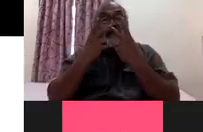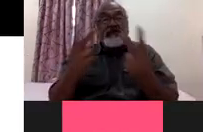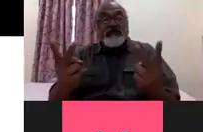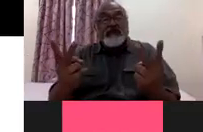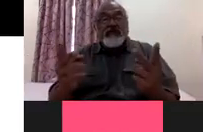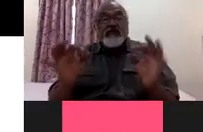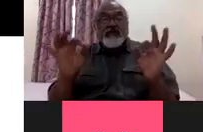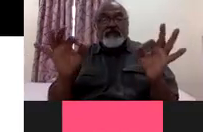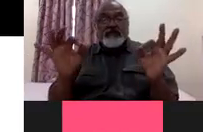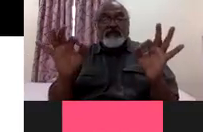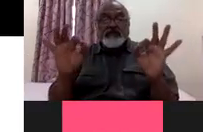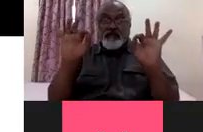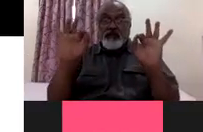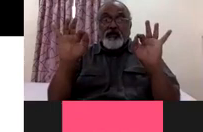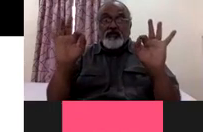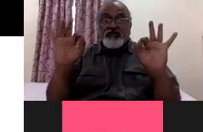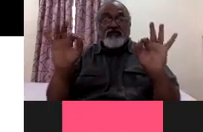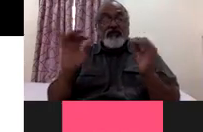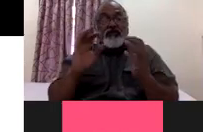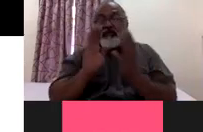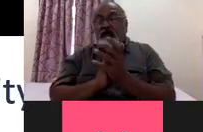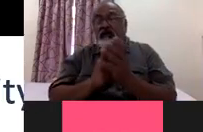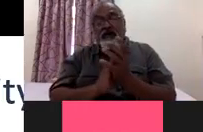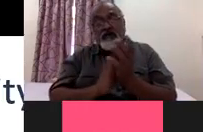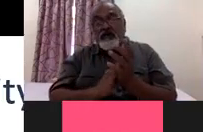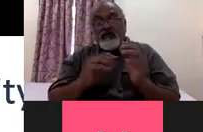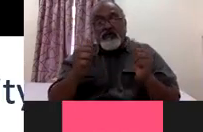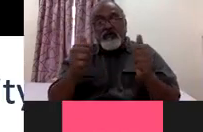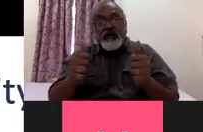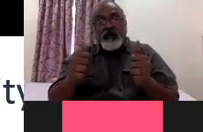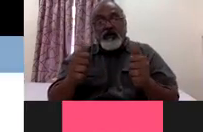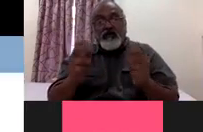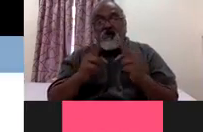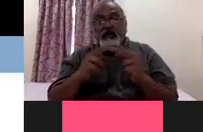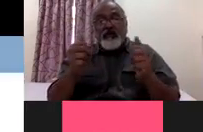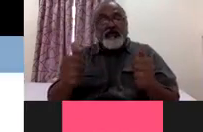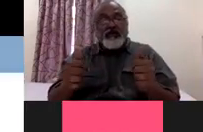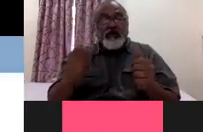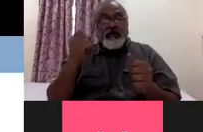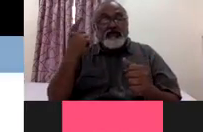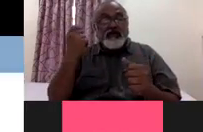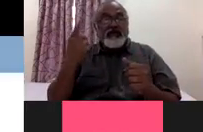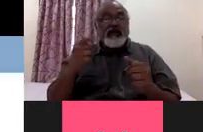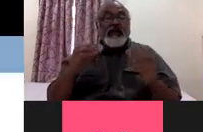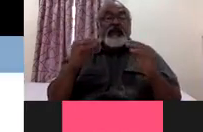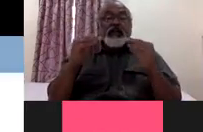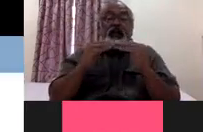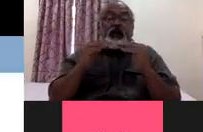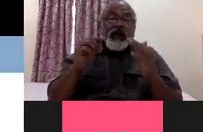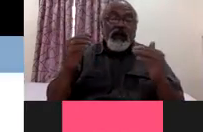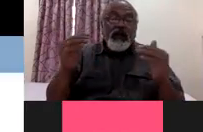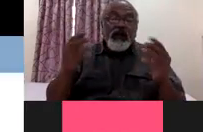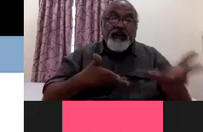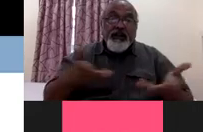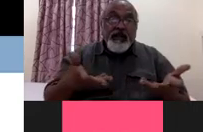Perfect. Shivani and Pooja, all of you have absolutely nailed it. I'll give another example here, you know, just to make